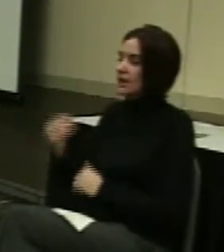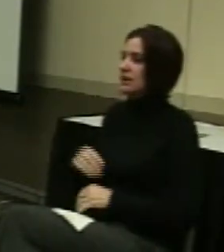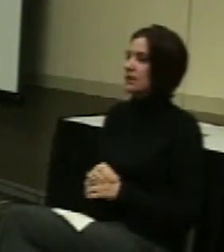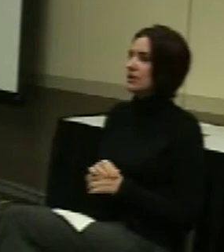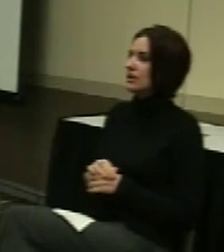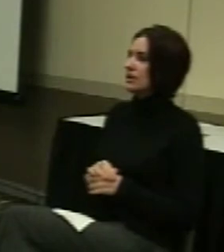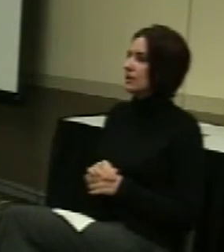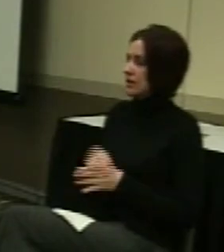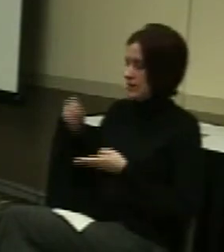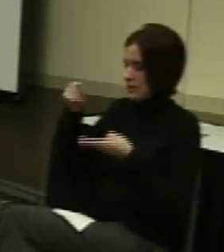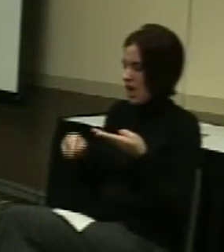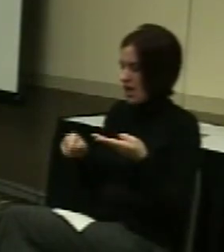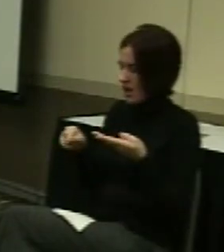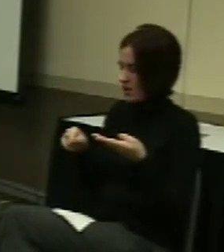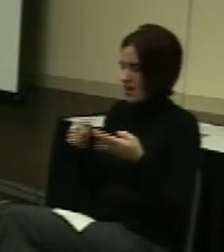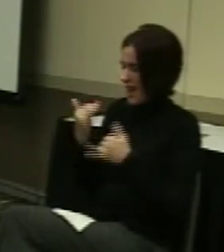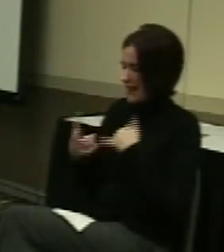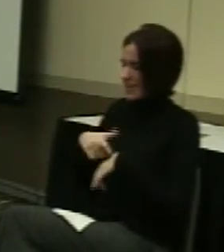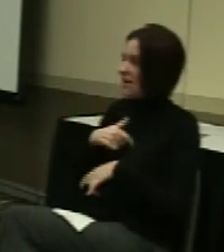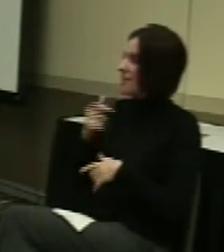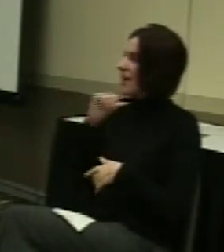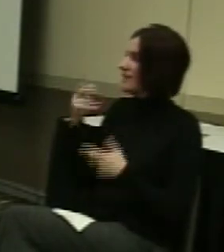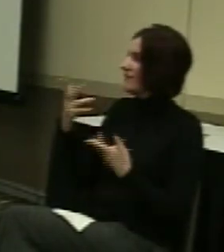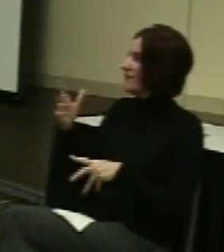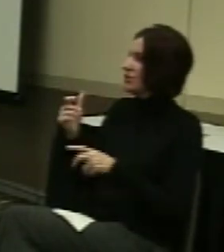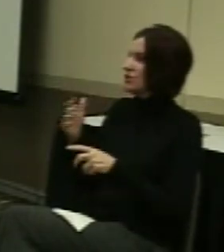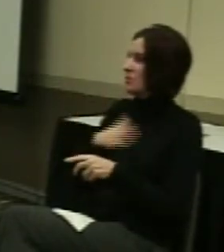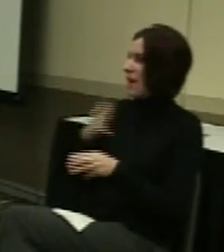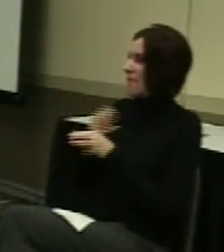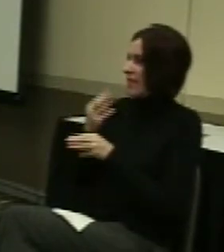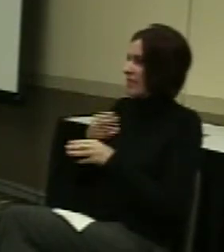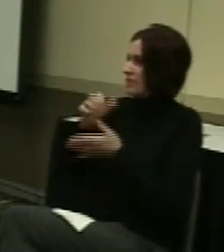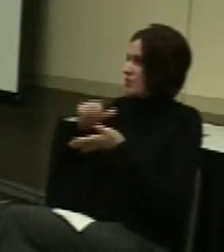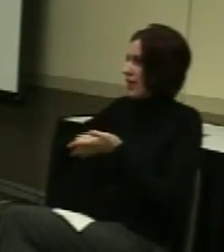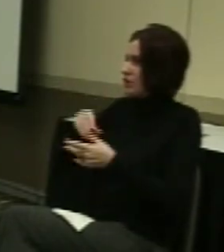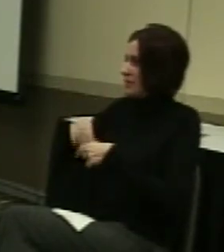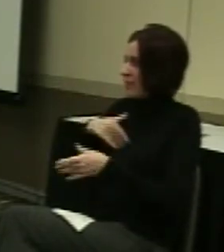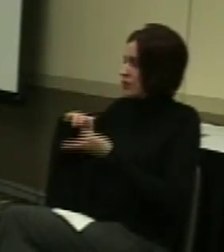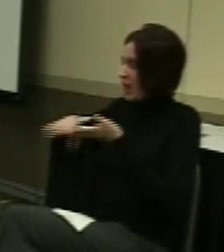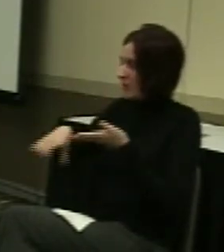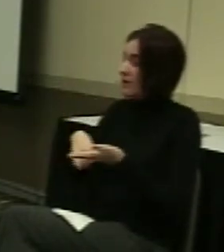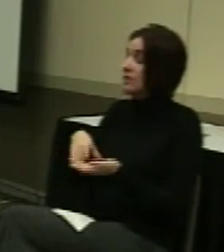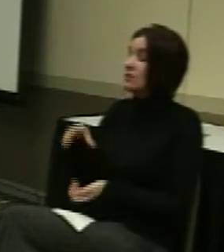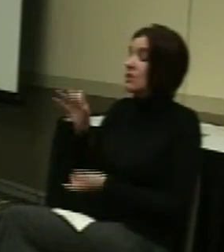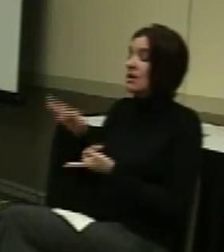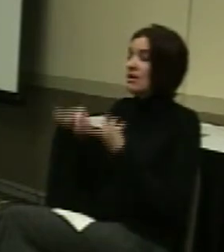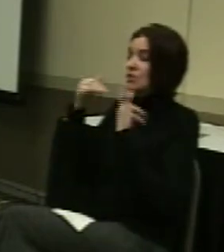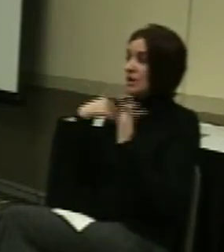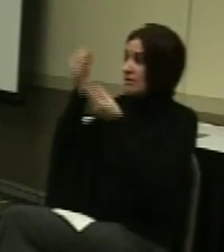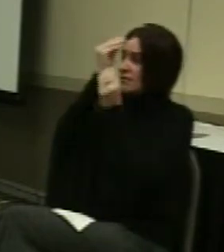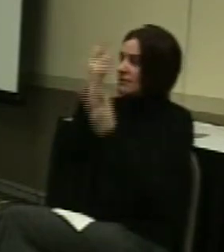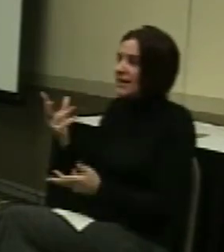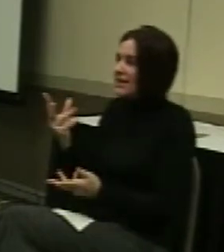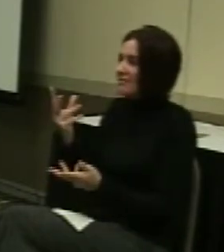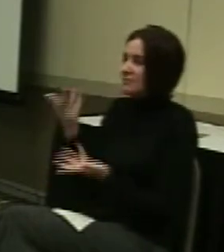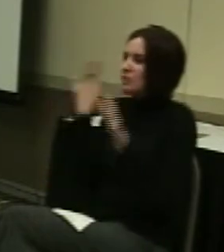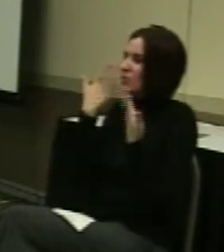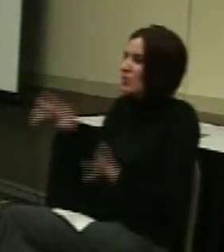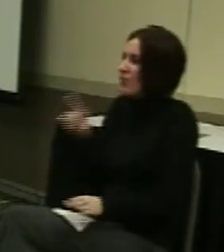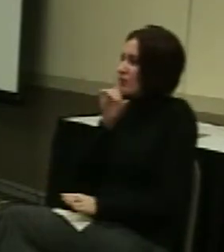did my subtraction the last time. Oh my goodness. So unless you have data, you really don't know for sure. Isn't that